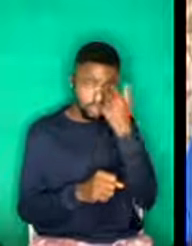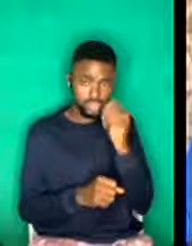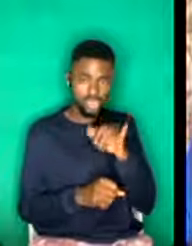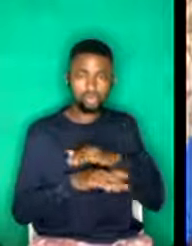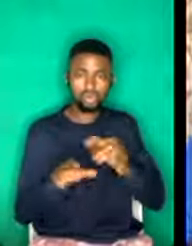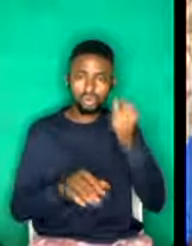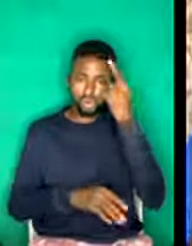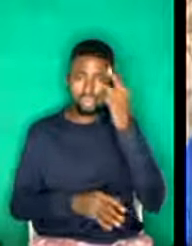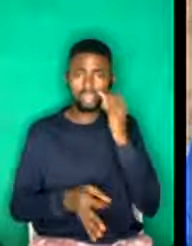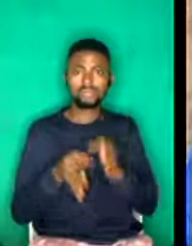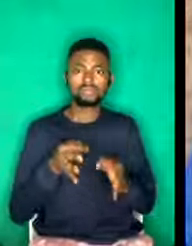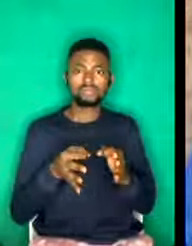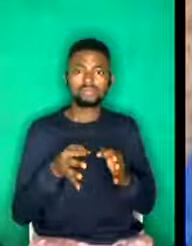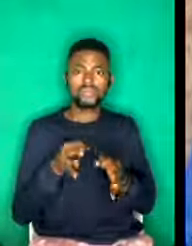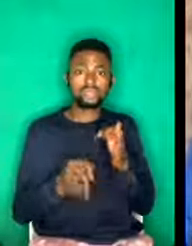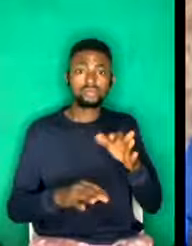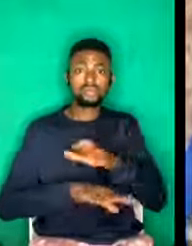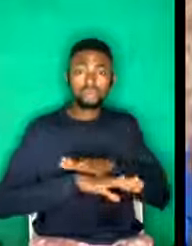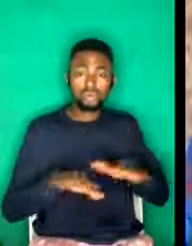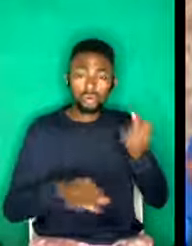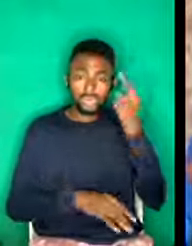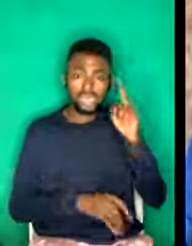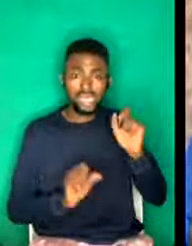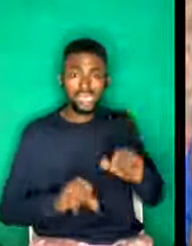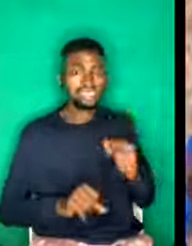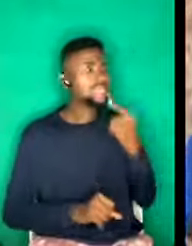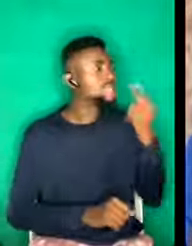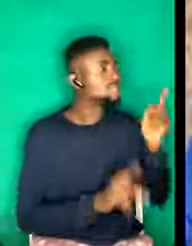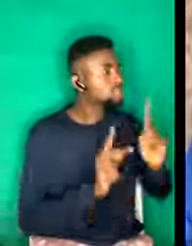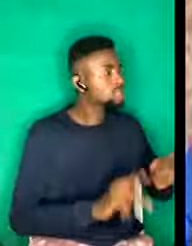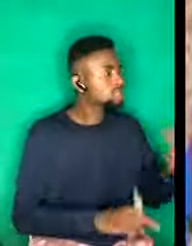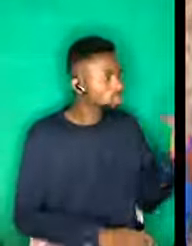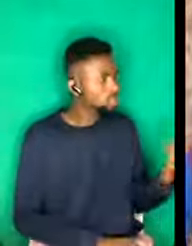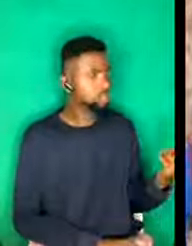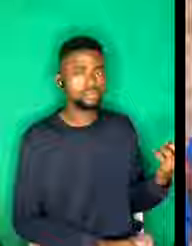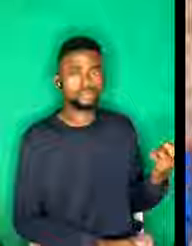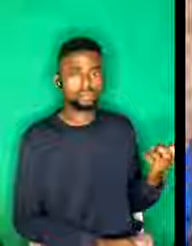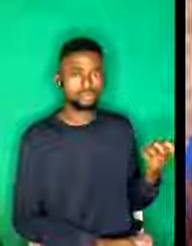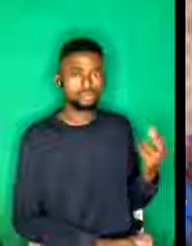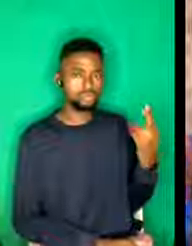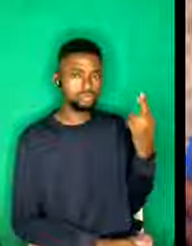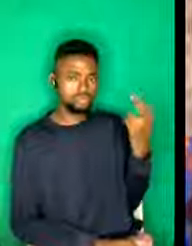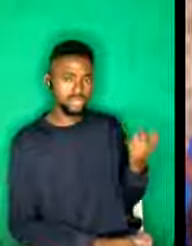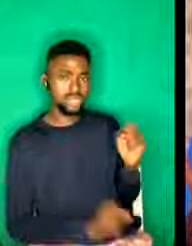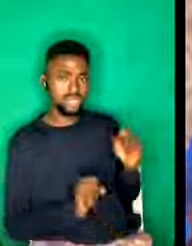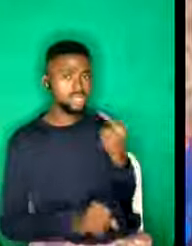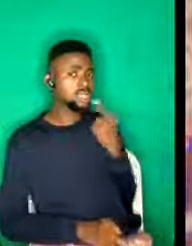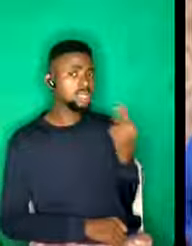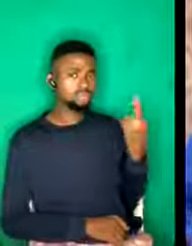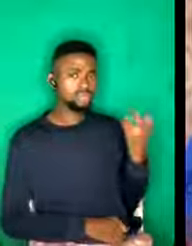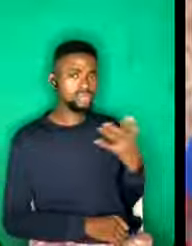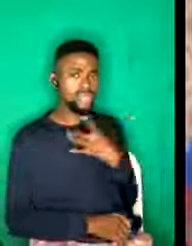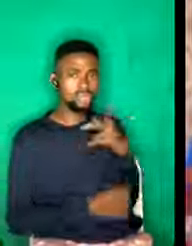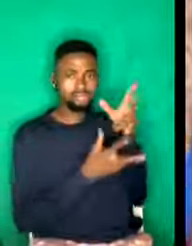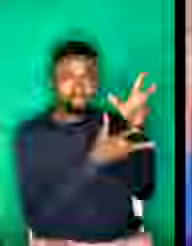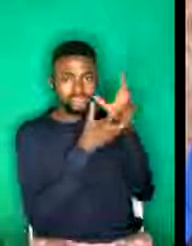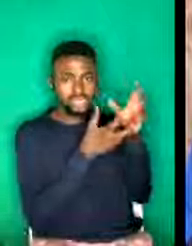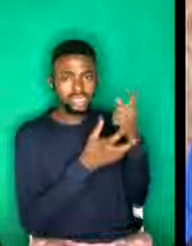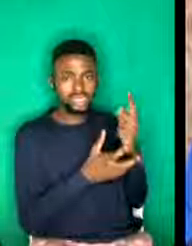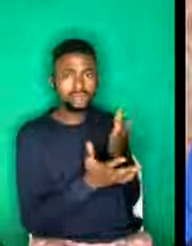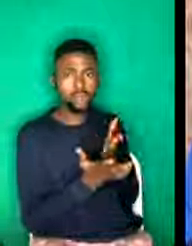not understand, you can ask that deaf person to rephrase or repeat and just get the right thing over to the.